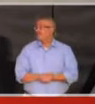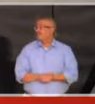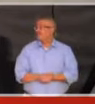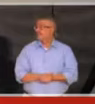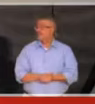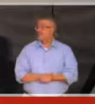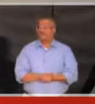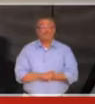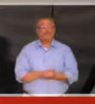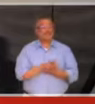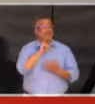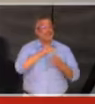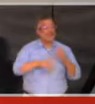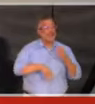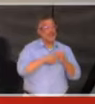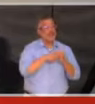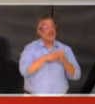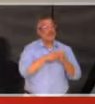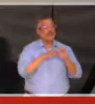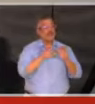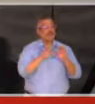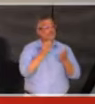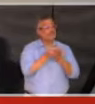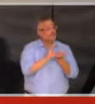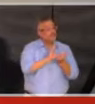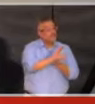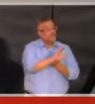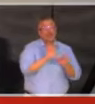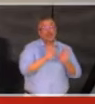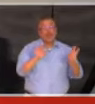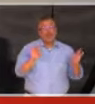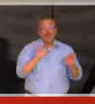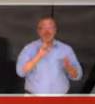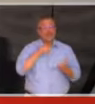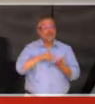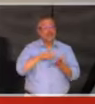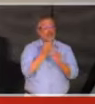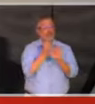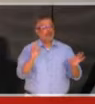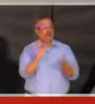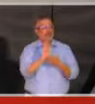to expand the middle class scholarship and focus on a path to debt-free college.